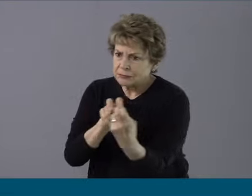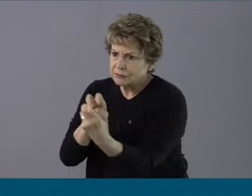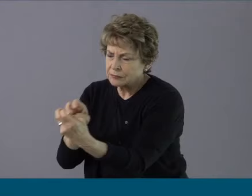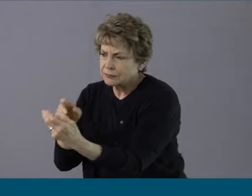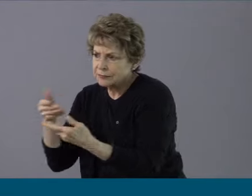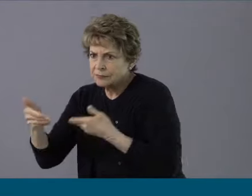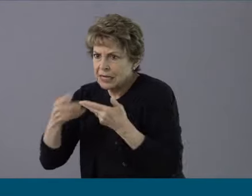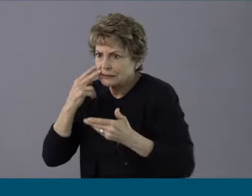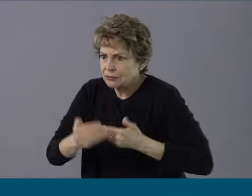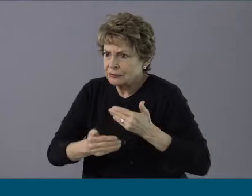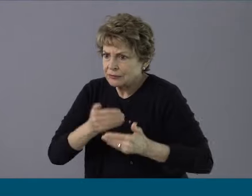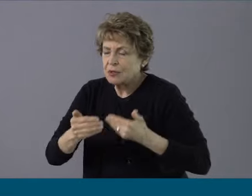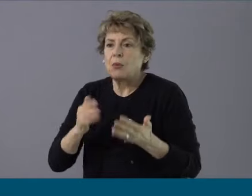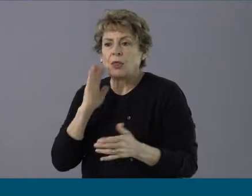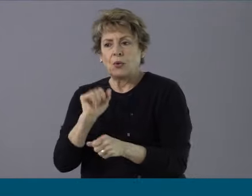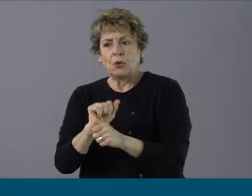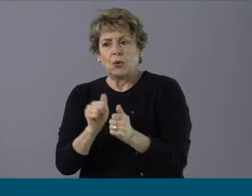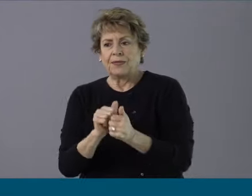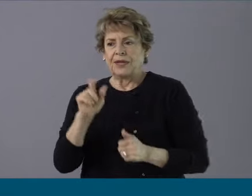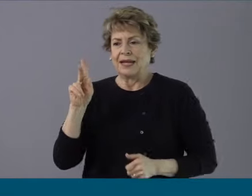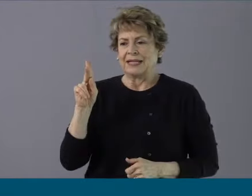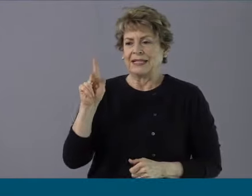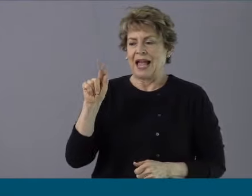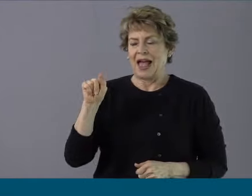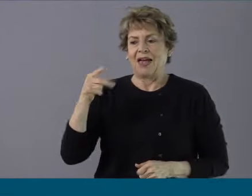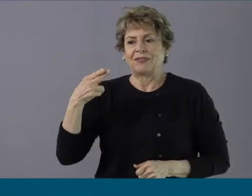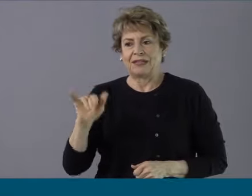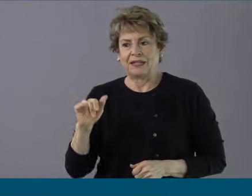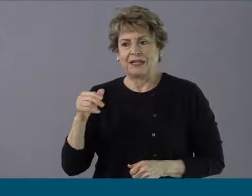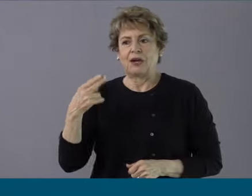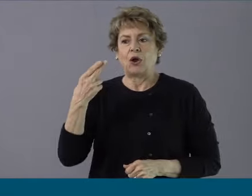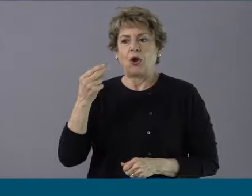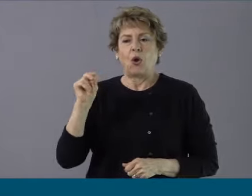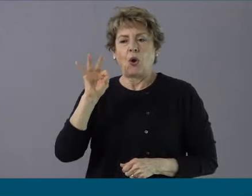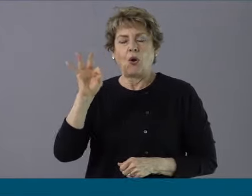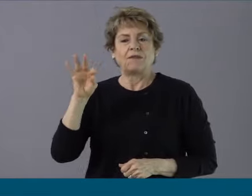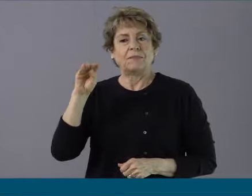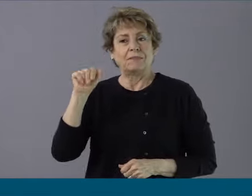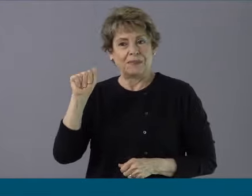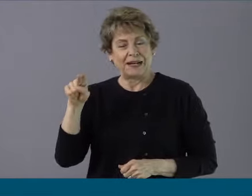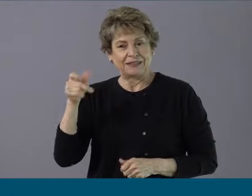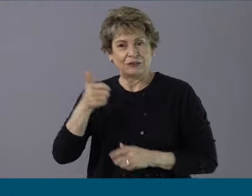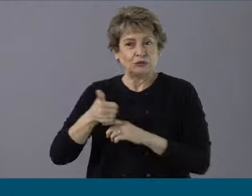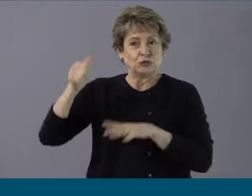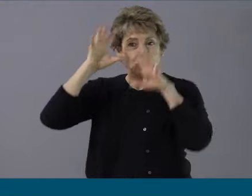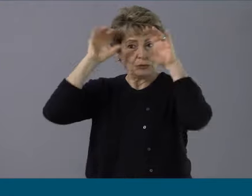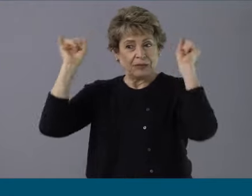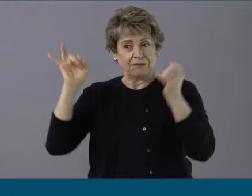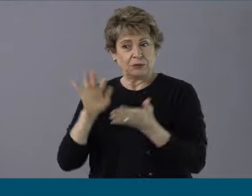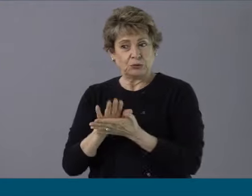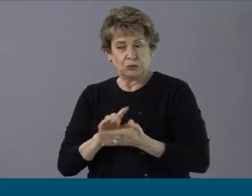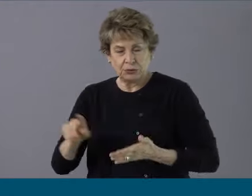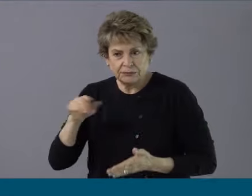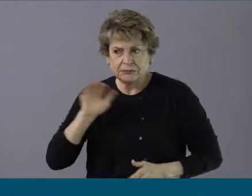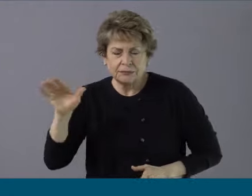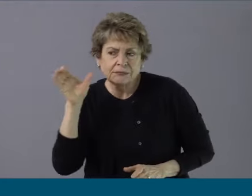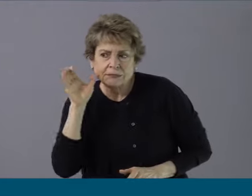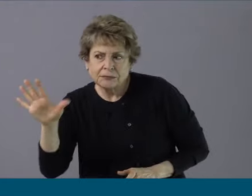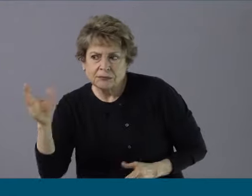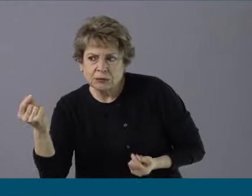Kathy Hoffman, along with other constituencies to get the best guidance on what we're going to do going forward.